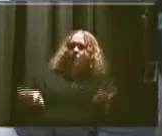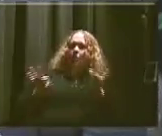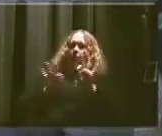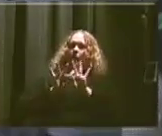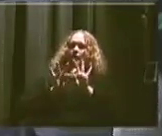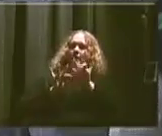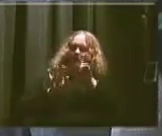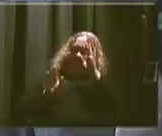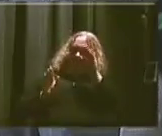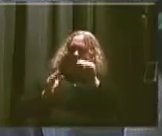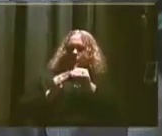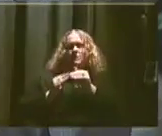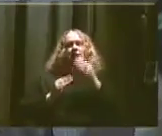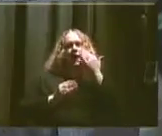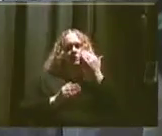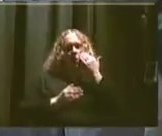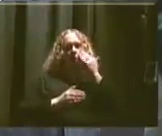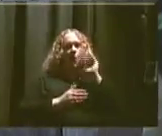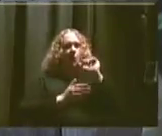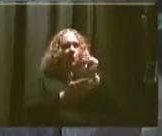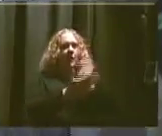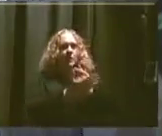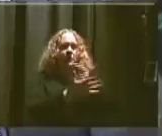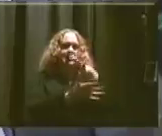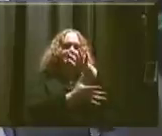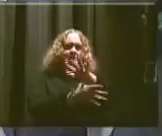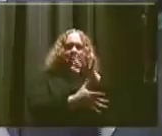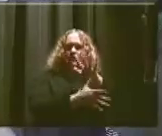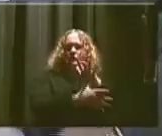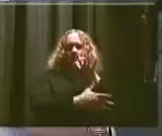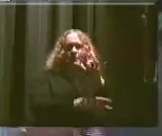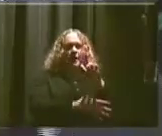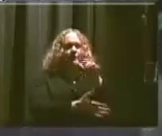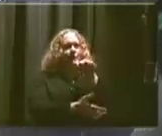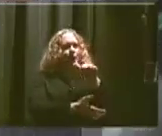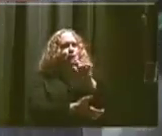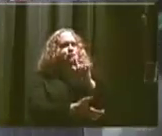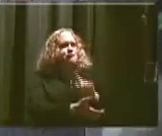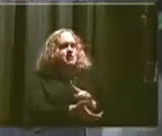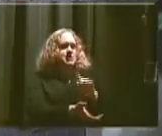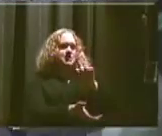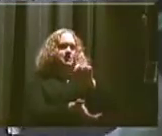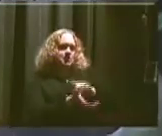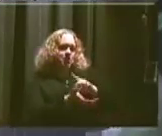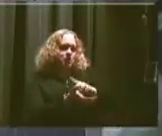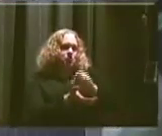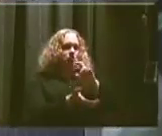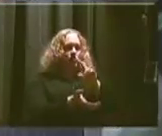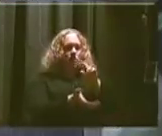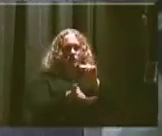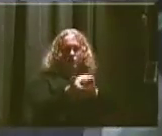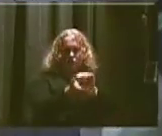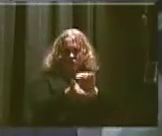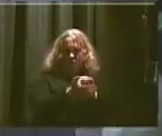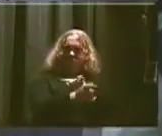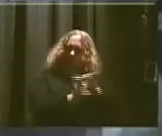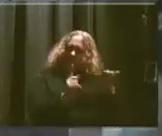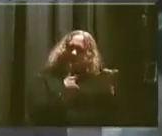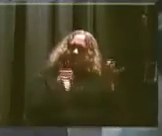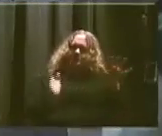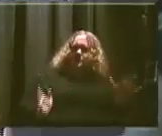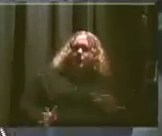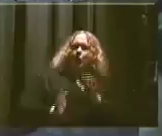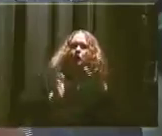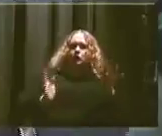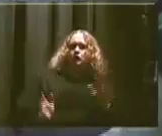year or a doctor or even a nurse, but at least it pushes them on to the next level. They know what they have to do